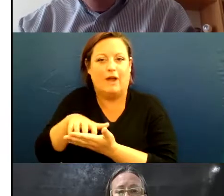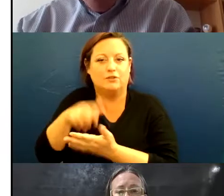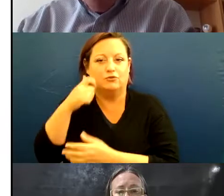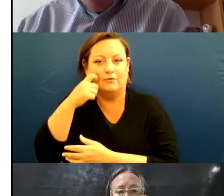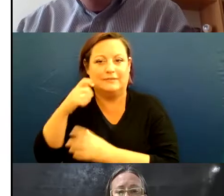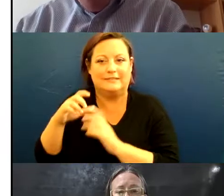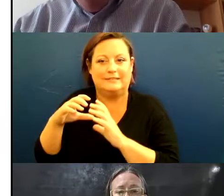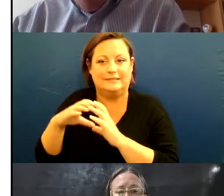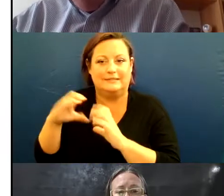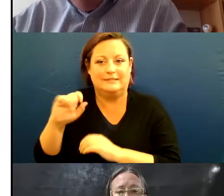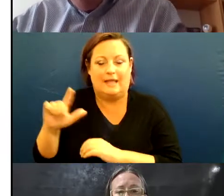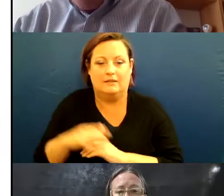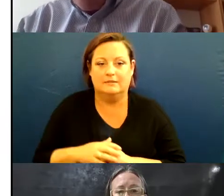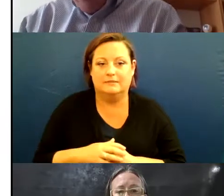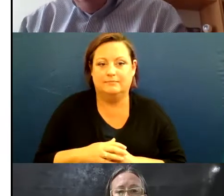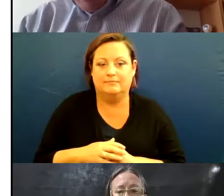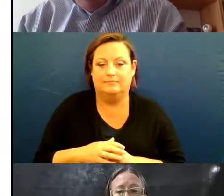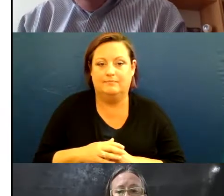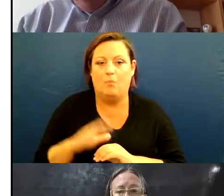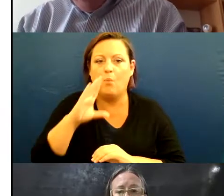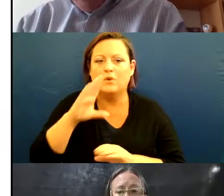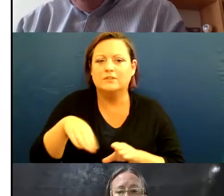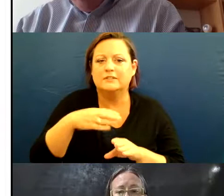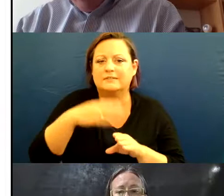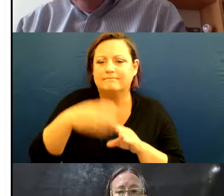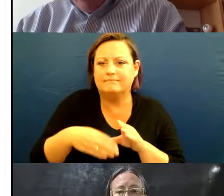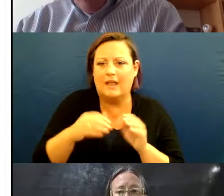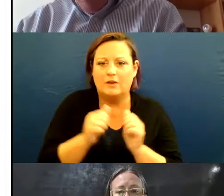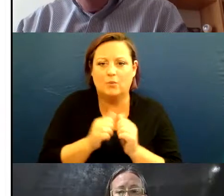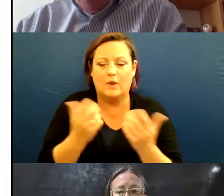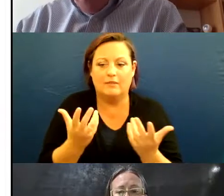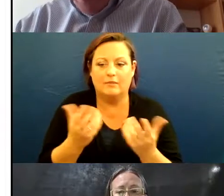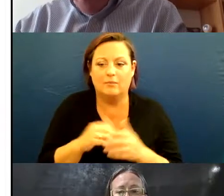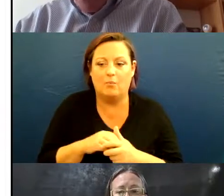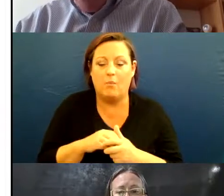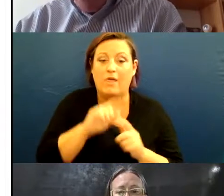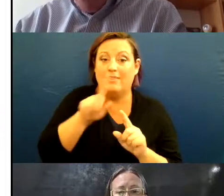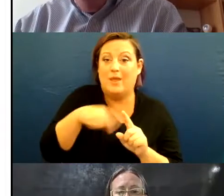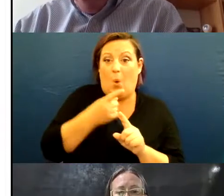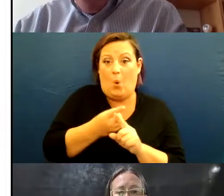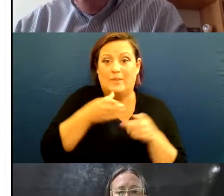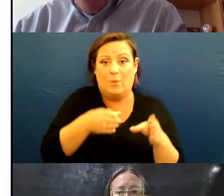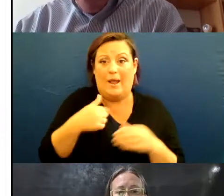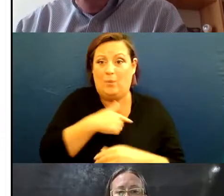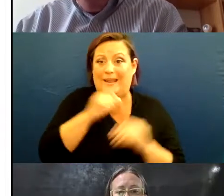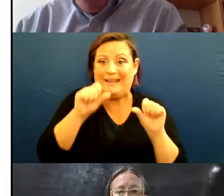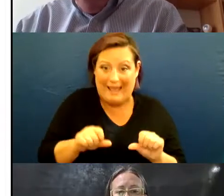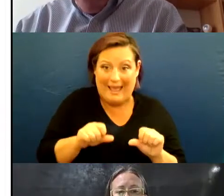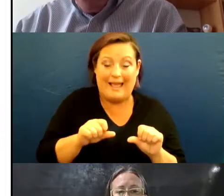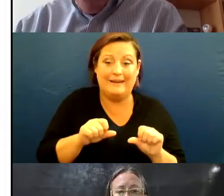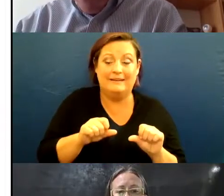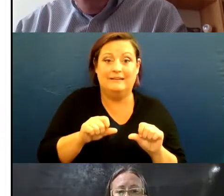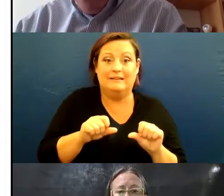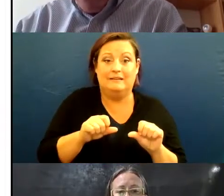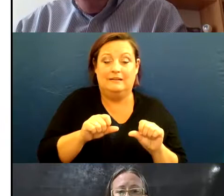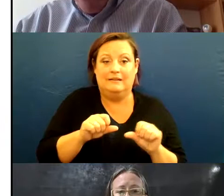I'll just end by saying the only way that we can actually do all this is the FDA requires that we do